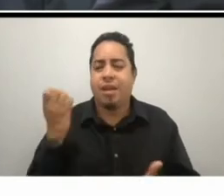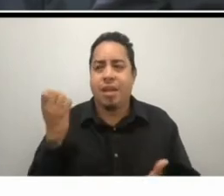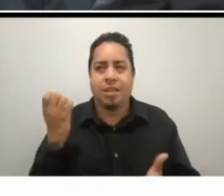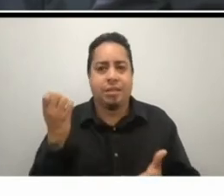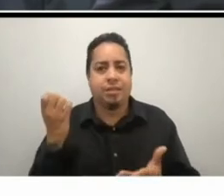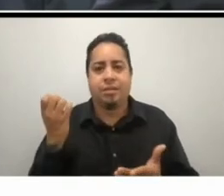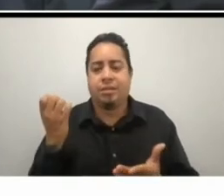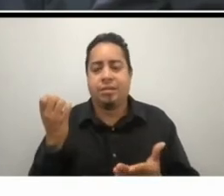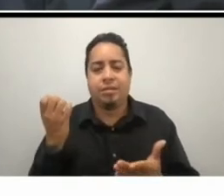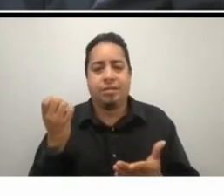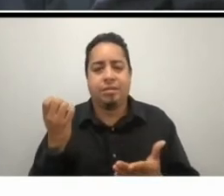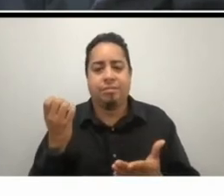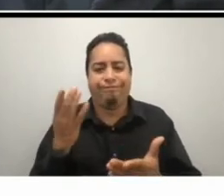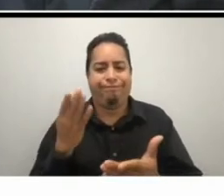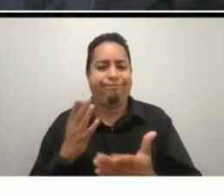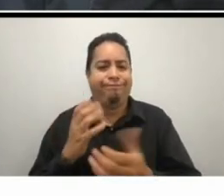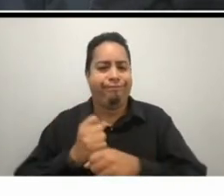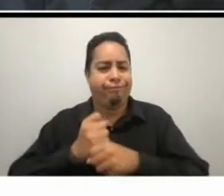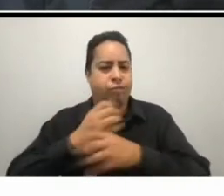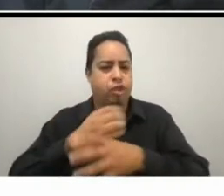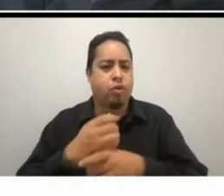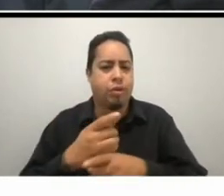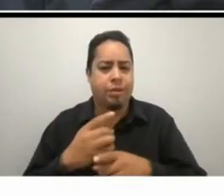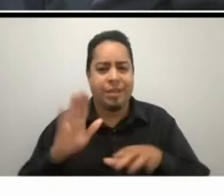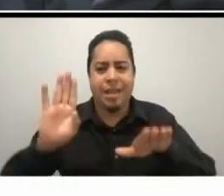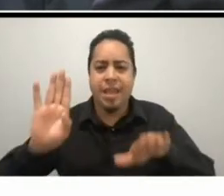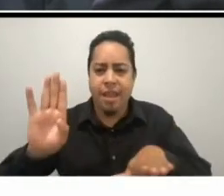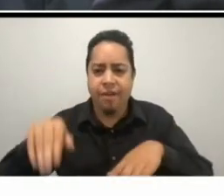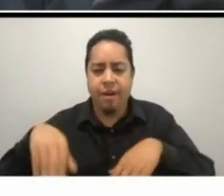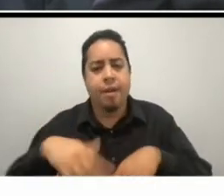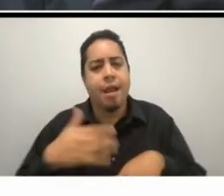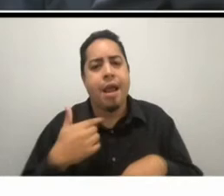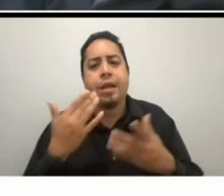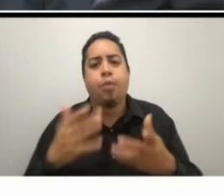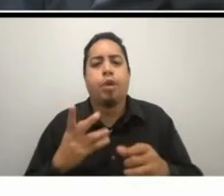merited a hearing, and I didn't want to be used as a pawn.